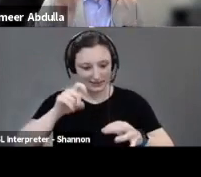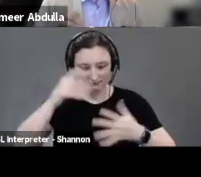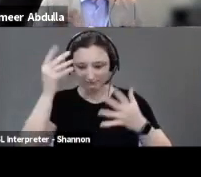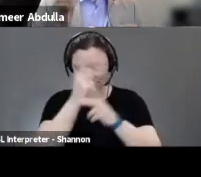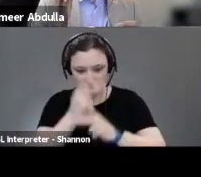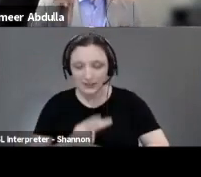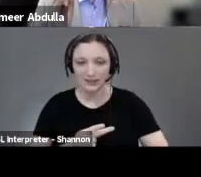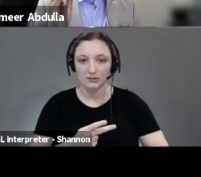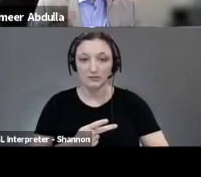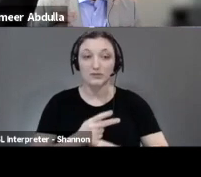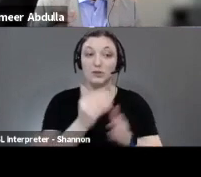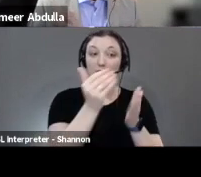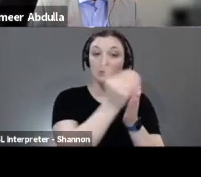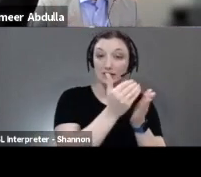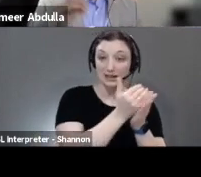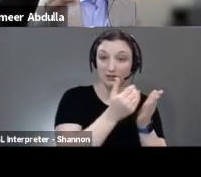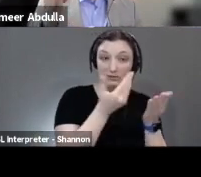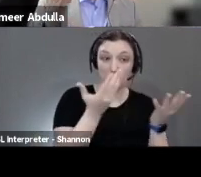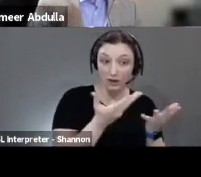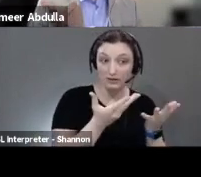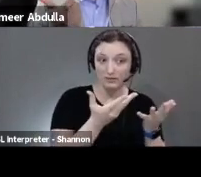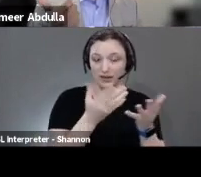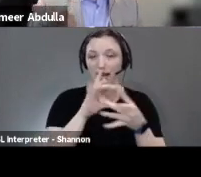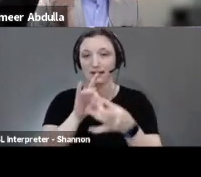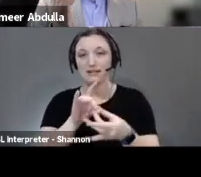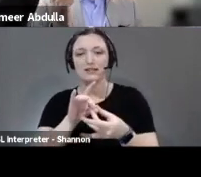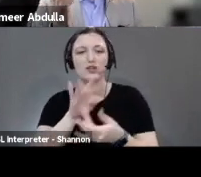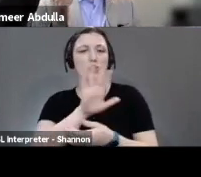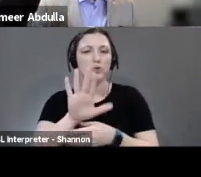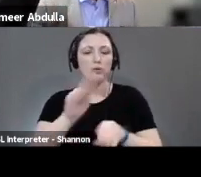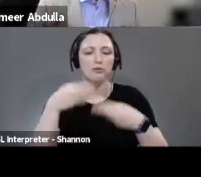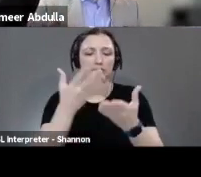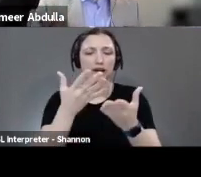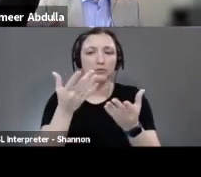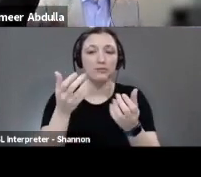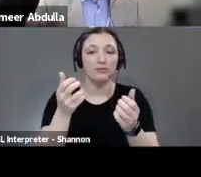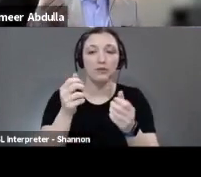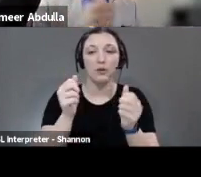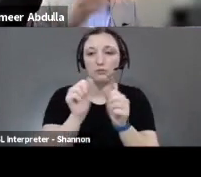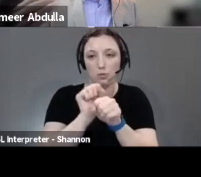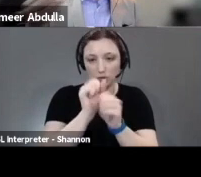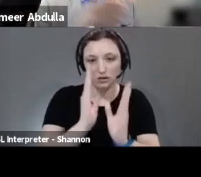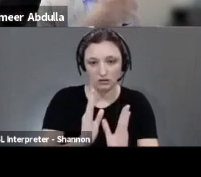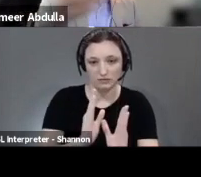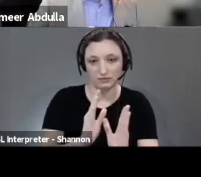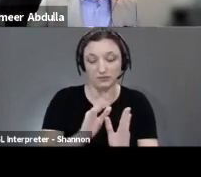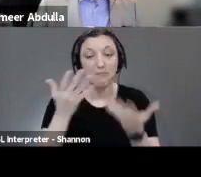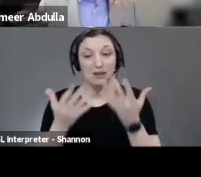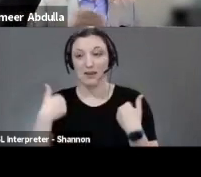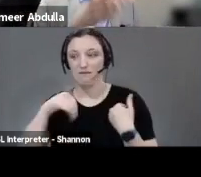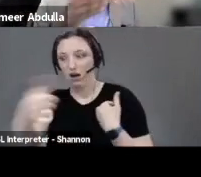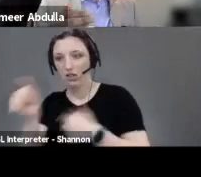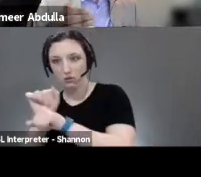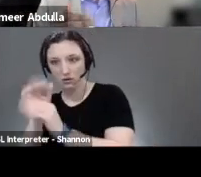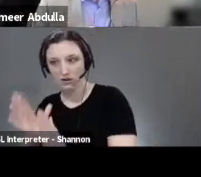is your contribution as an employee, because it's easy, you might have other employees, and so to pay everybody in